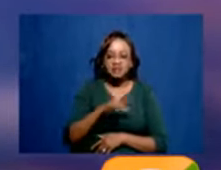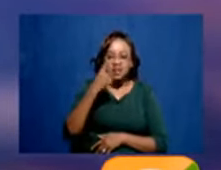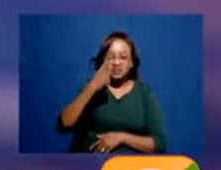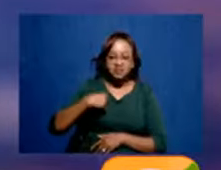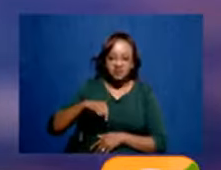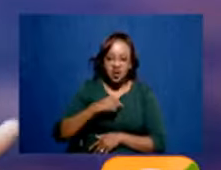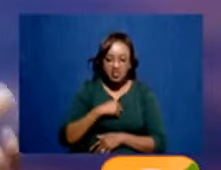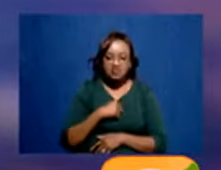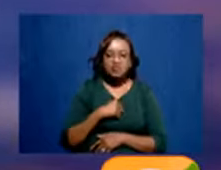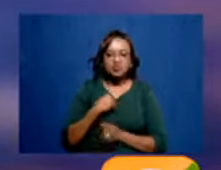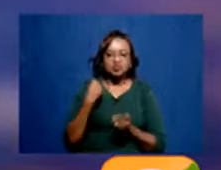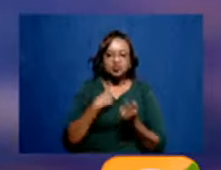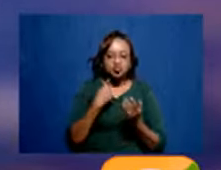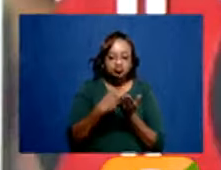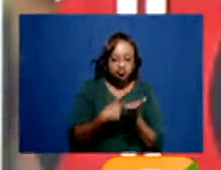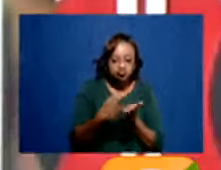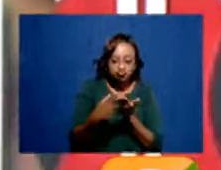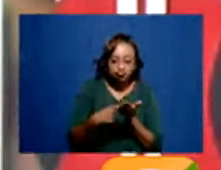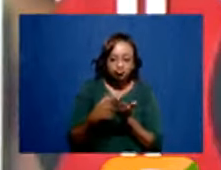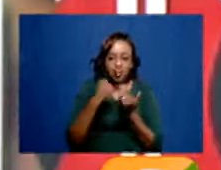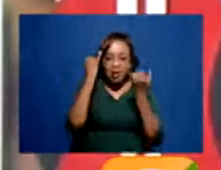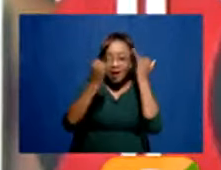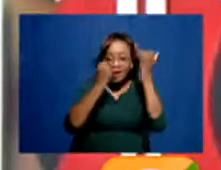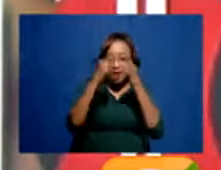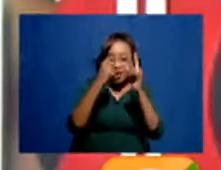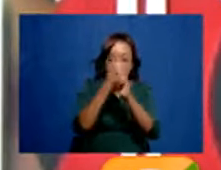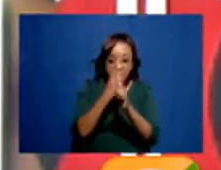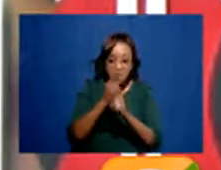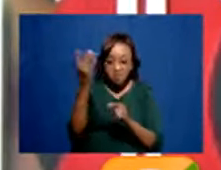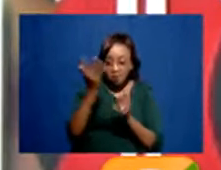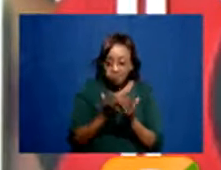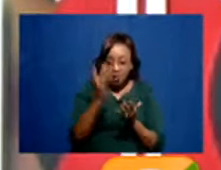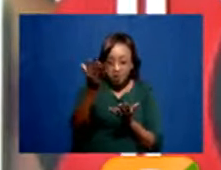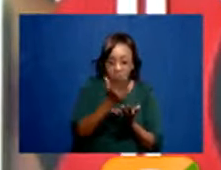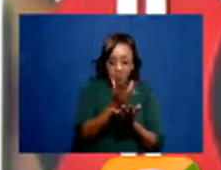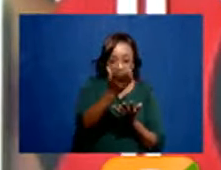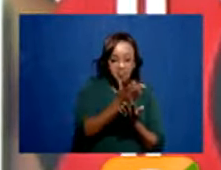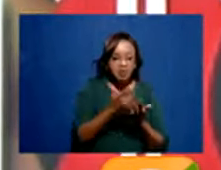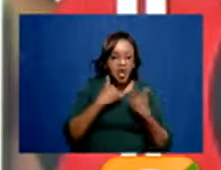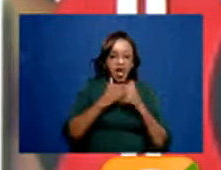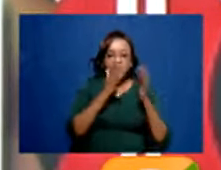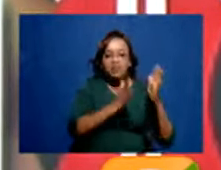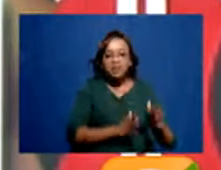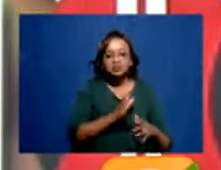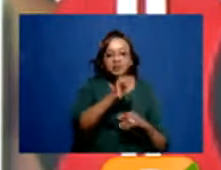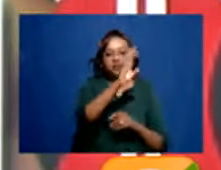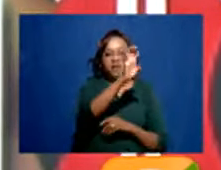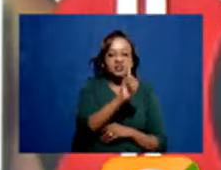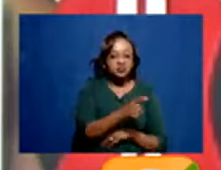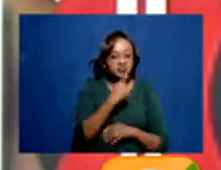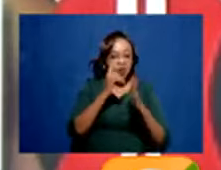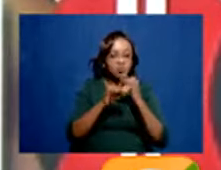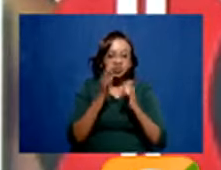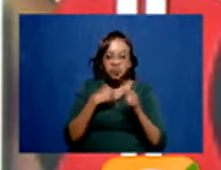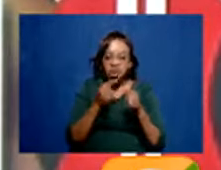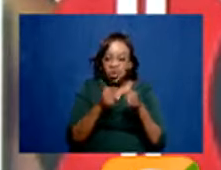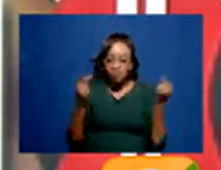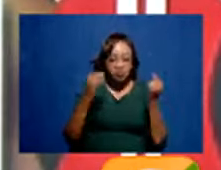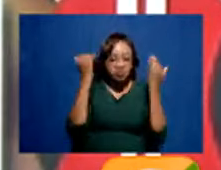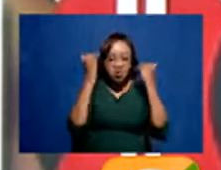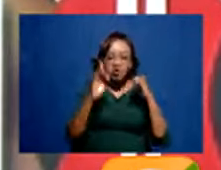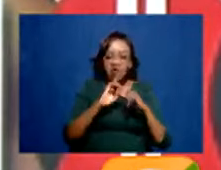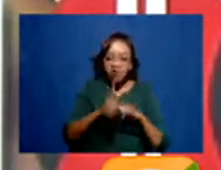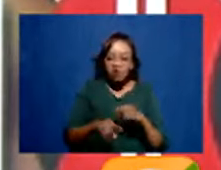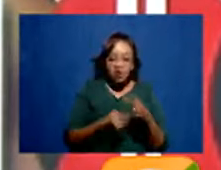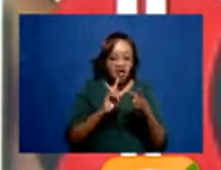debate and bring out all the ideas. You have a person in the executive saying he will disobey court orders. He has already disobeyed the will of the people, saying